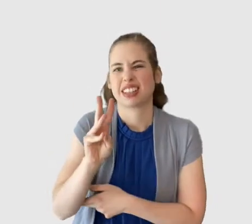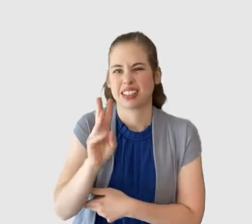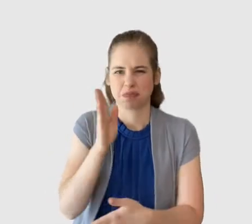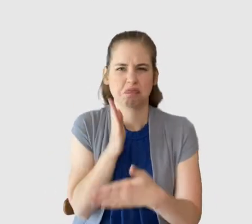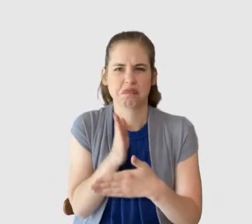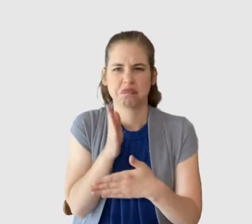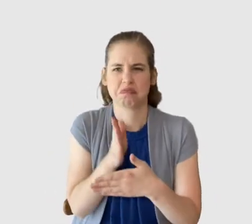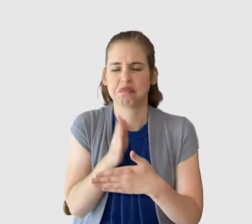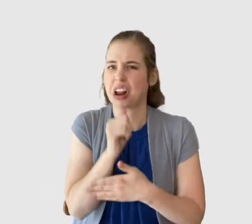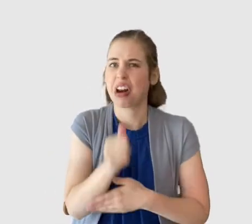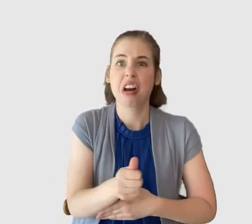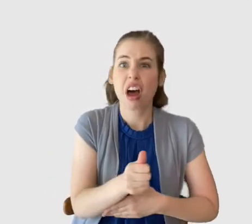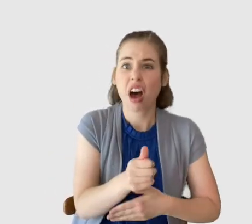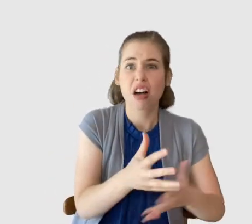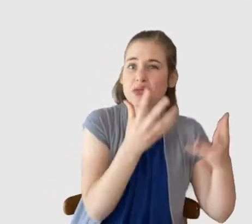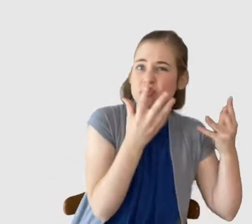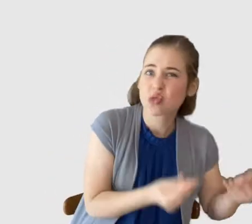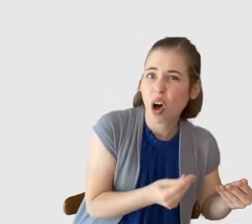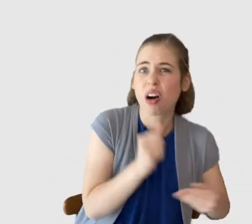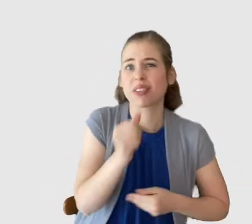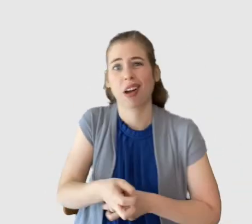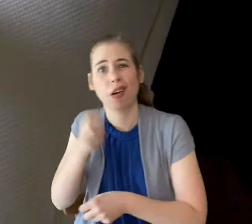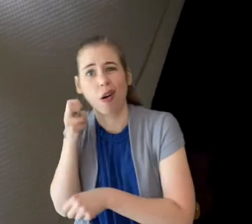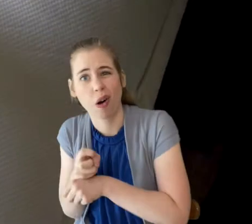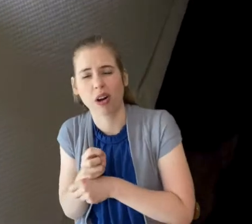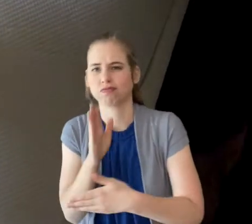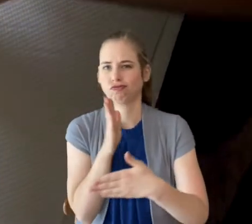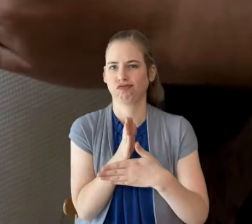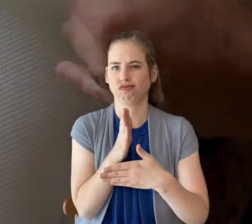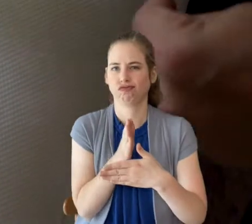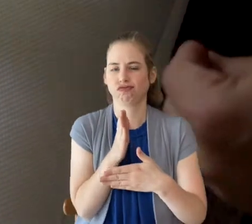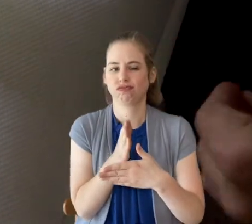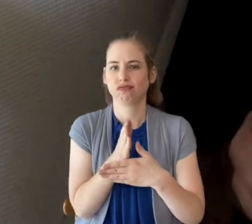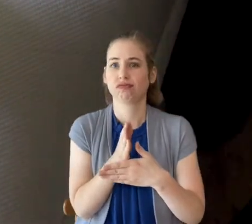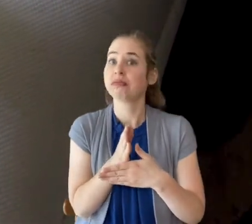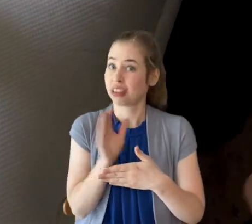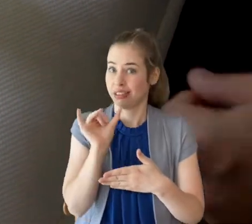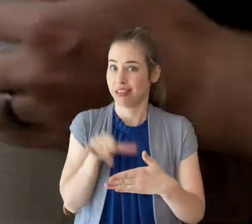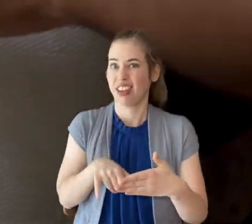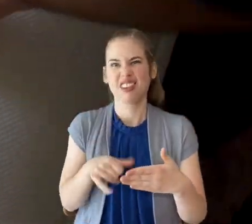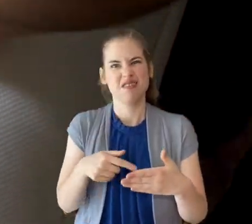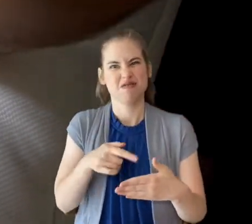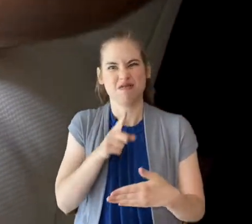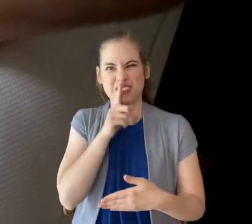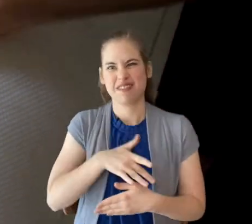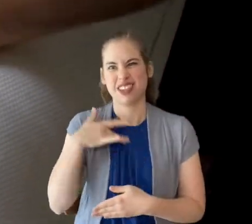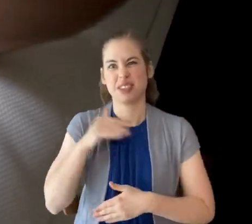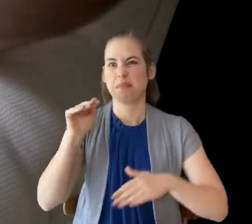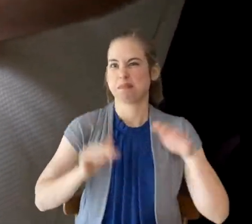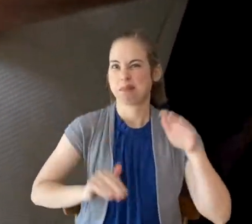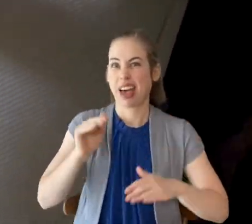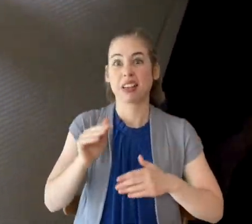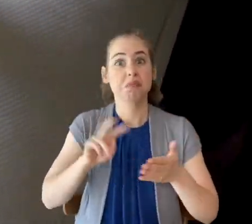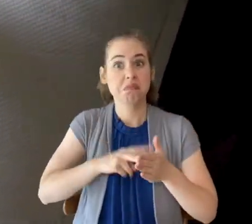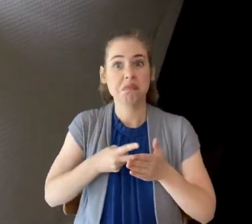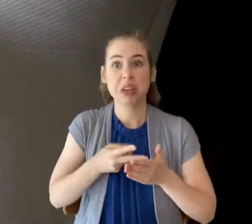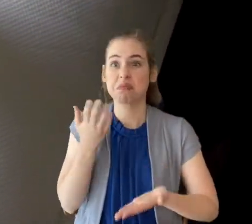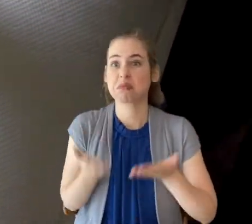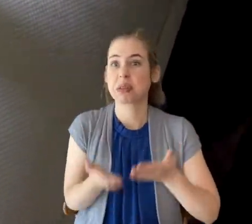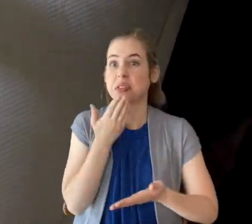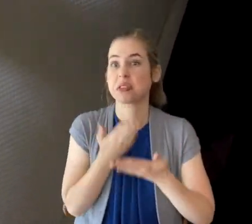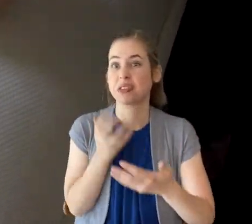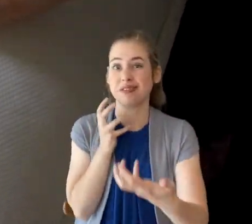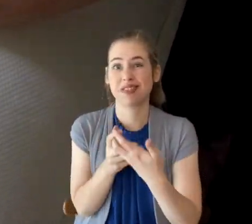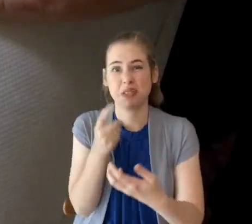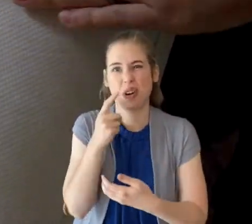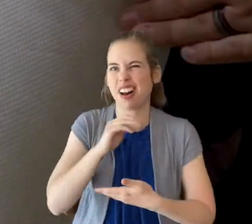scale. So that's not too firm and not too soft. The medium option offers a balanced feel. As such, it could be a good fit for all